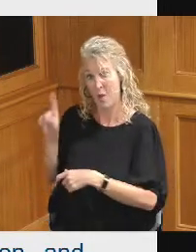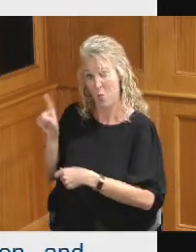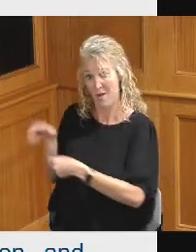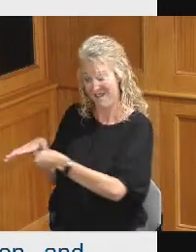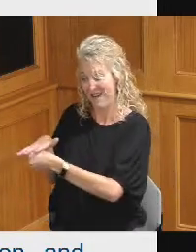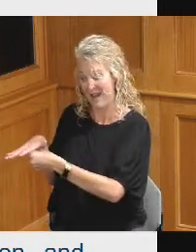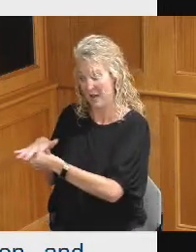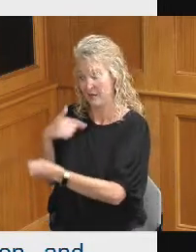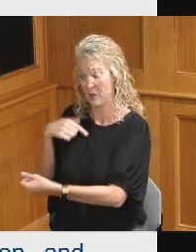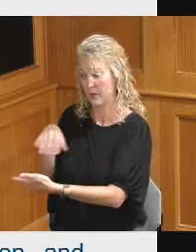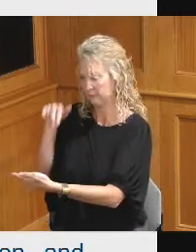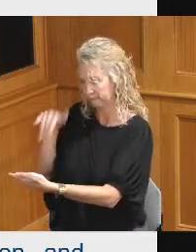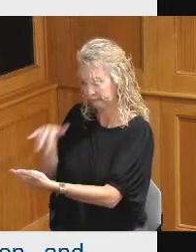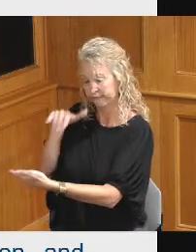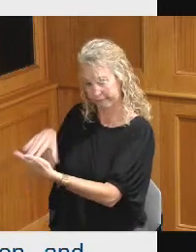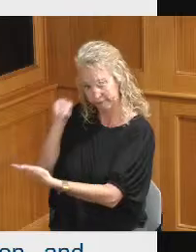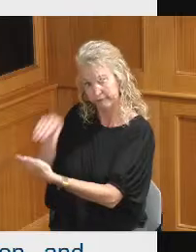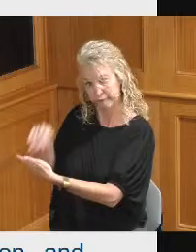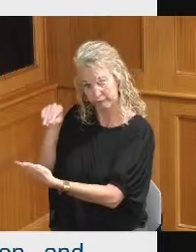it.